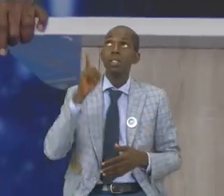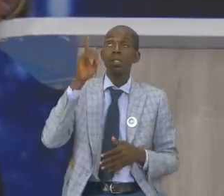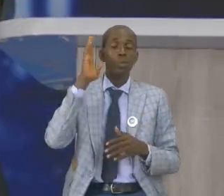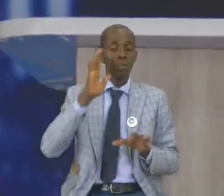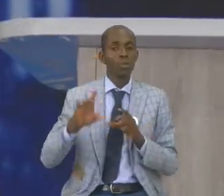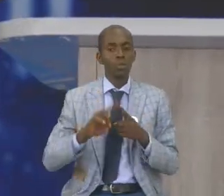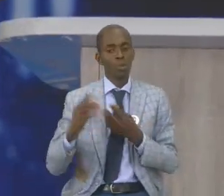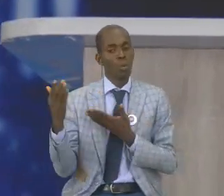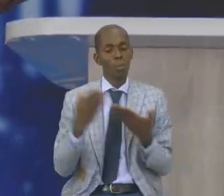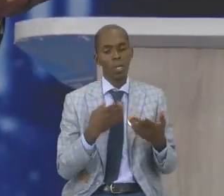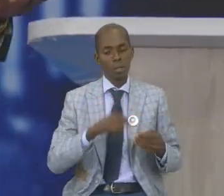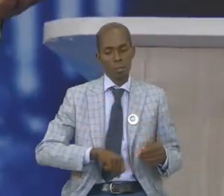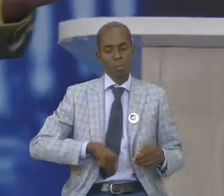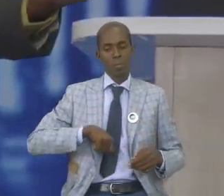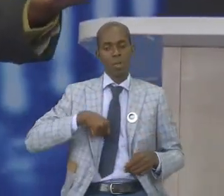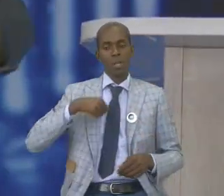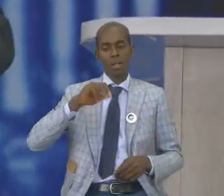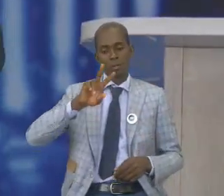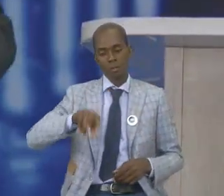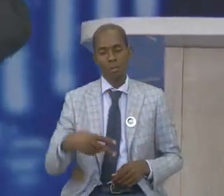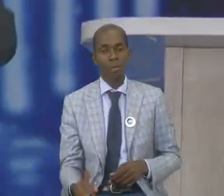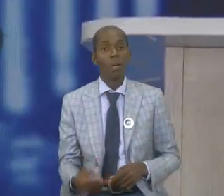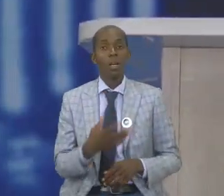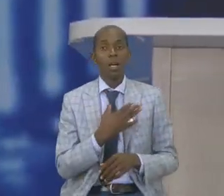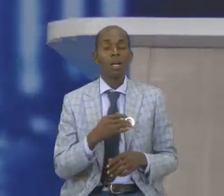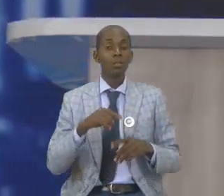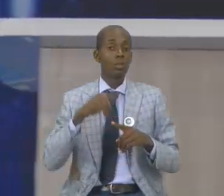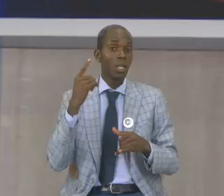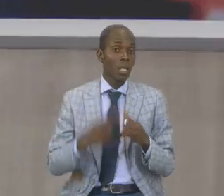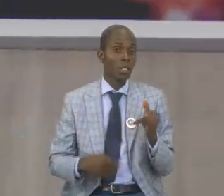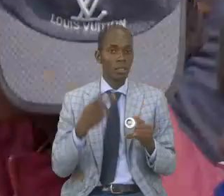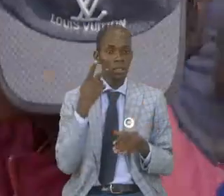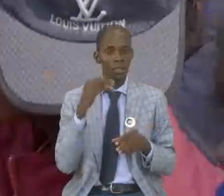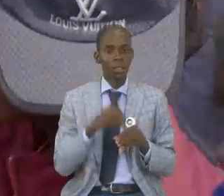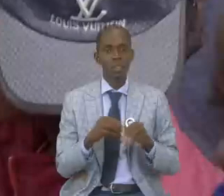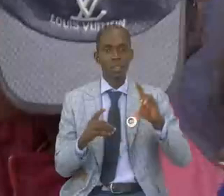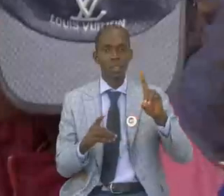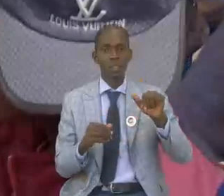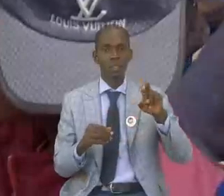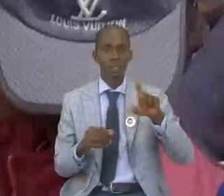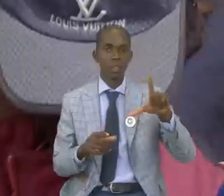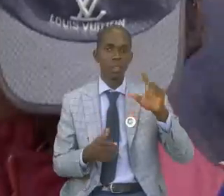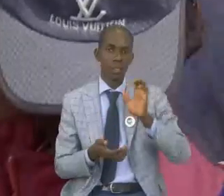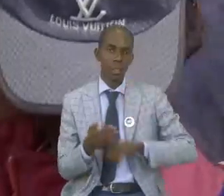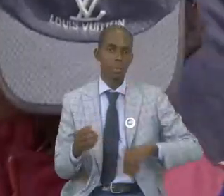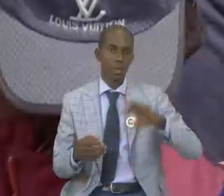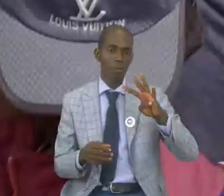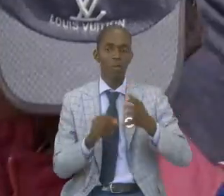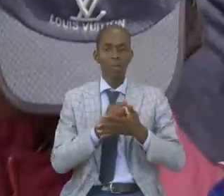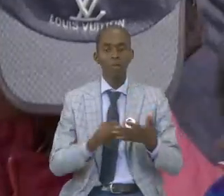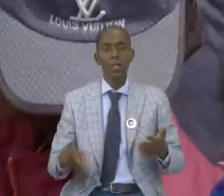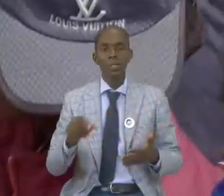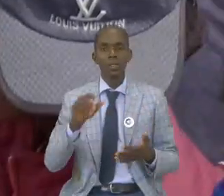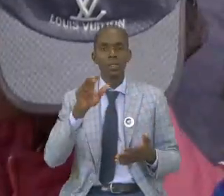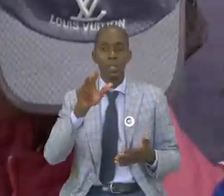down. And he came finally to the conclusion. We're looking at Daniel chapter 4, and reading from verse